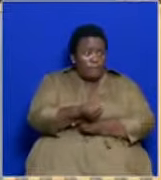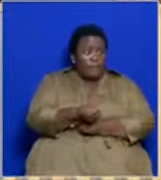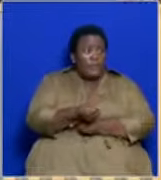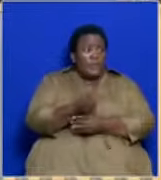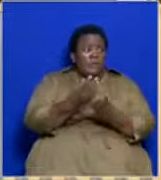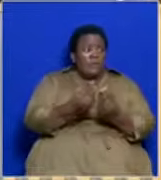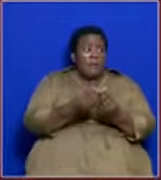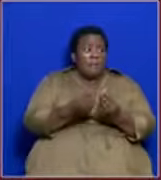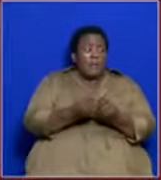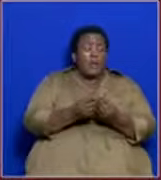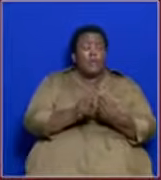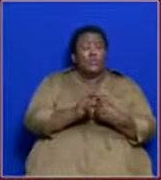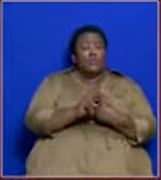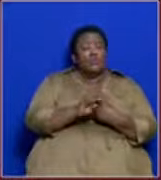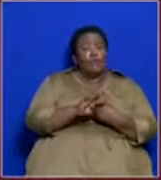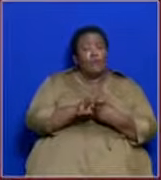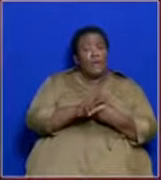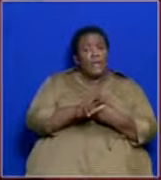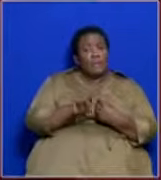248.1?